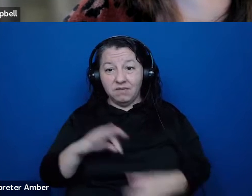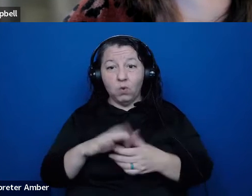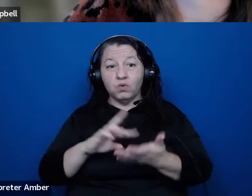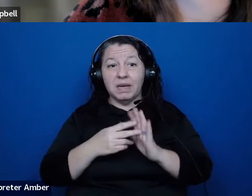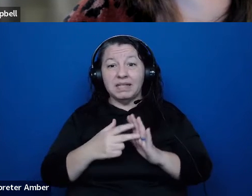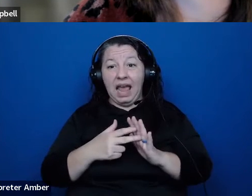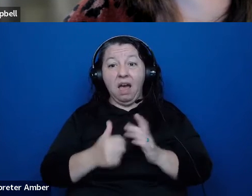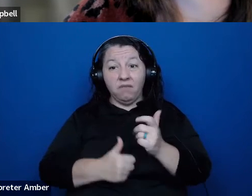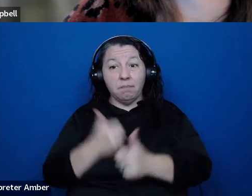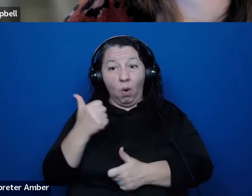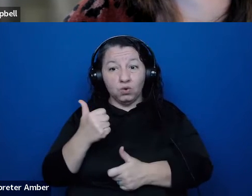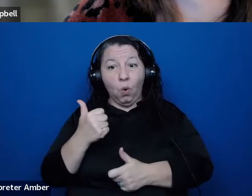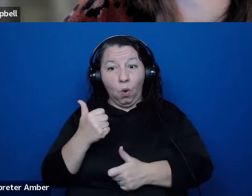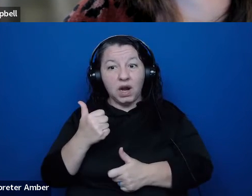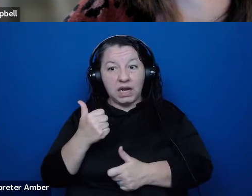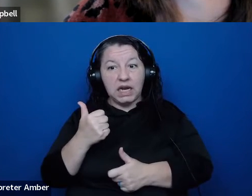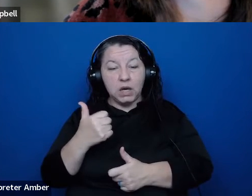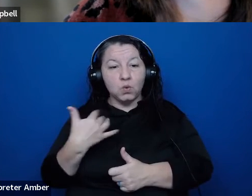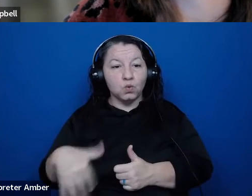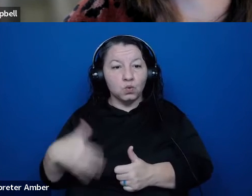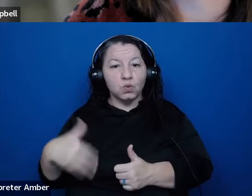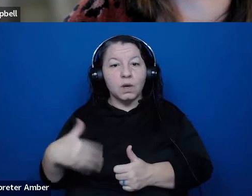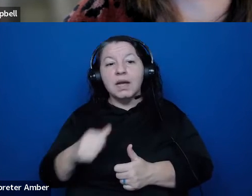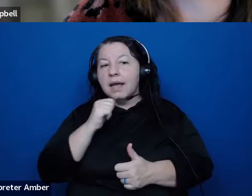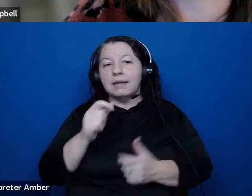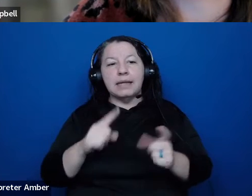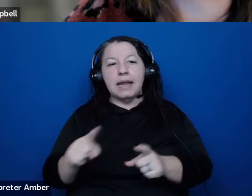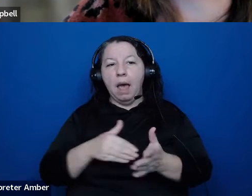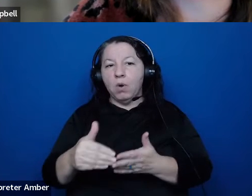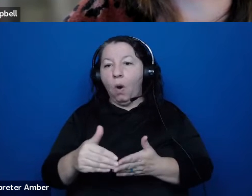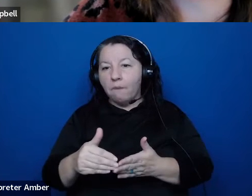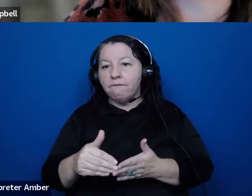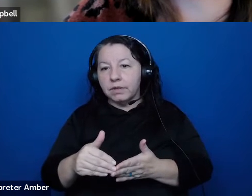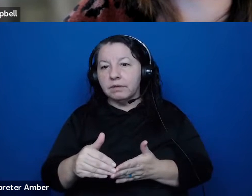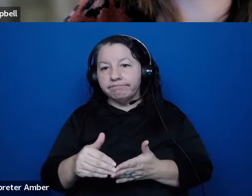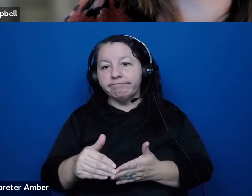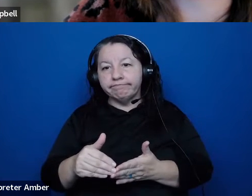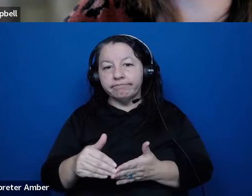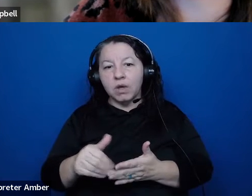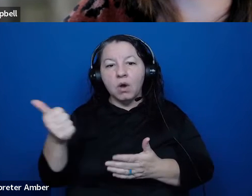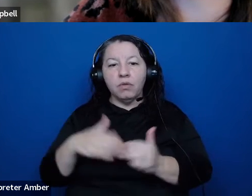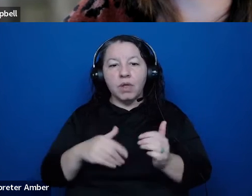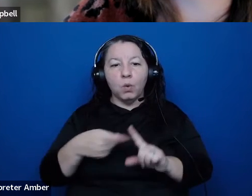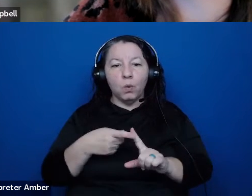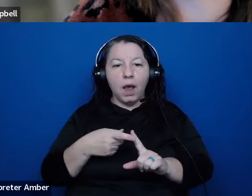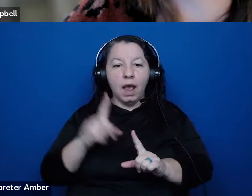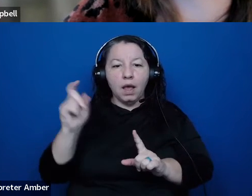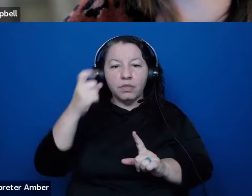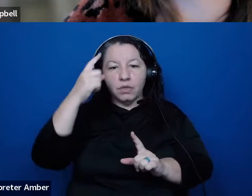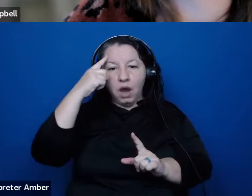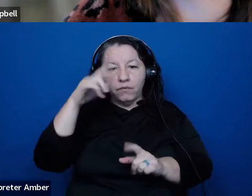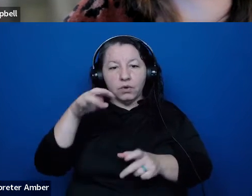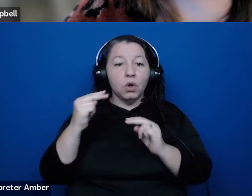which that doesn't come into play very often, other than when the governor nominates somebody for a